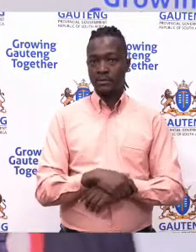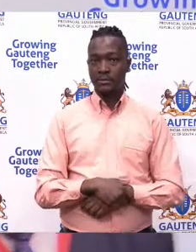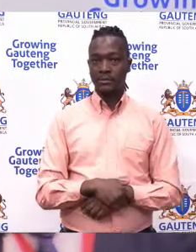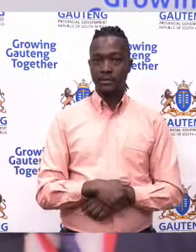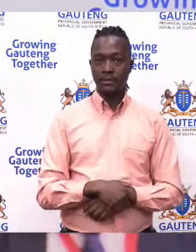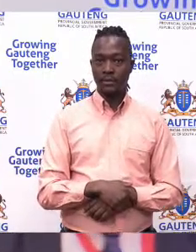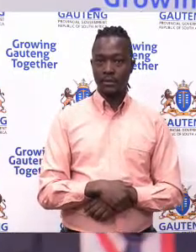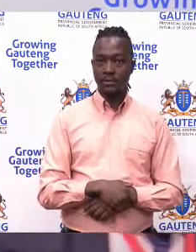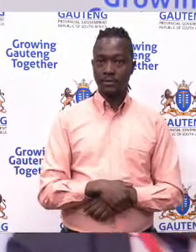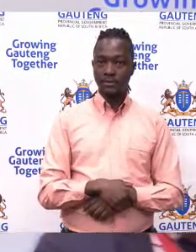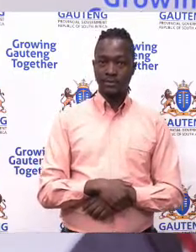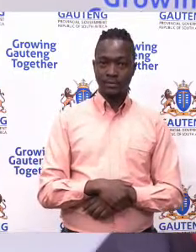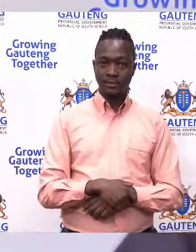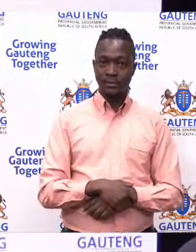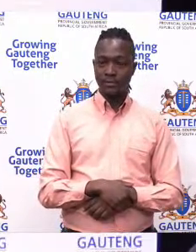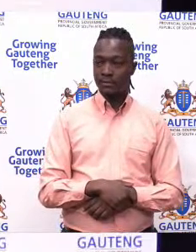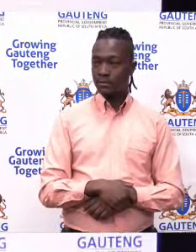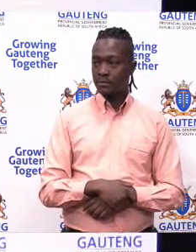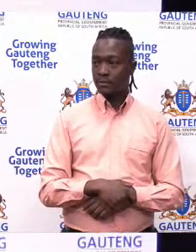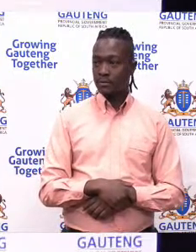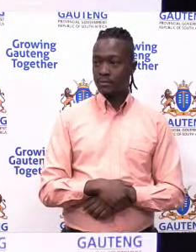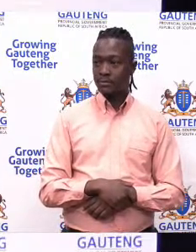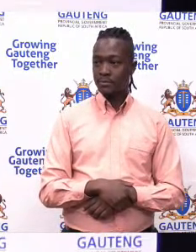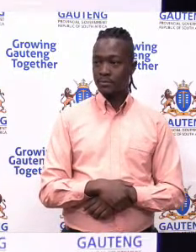Let me see.